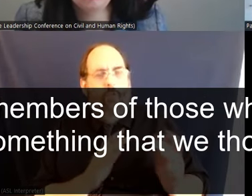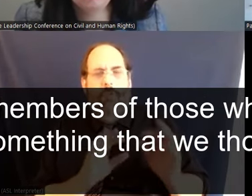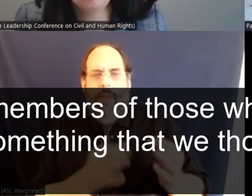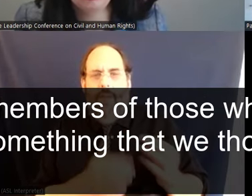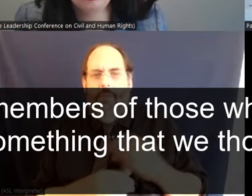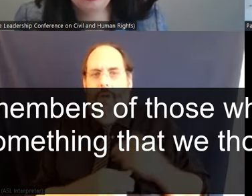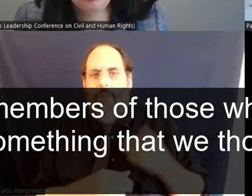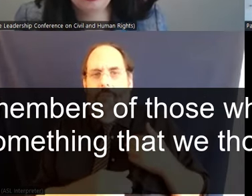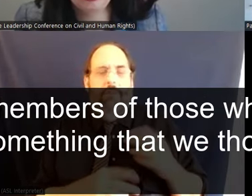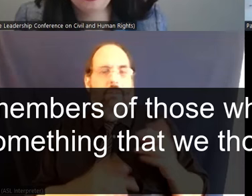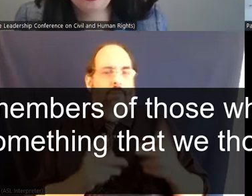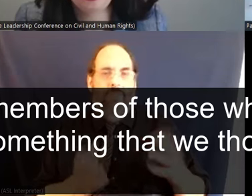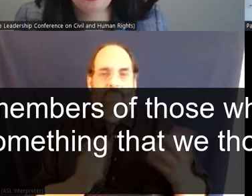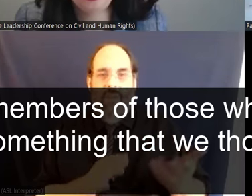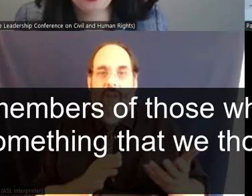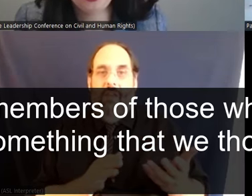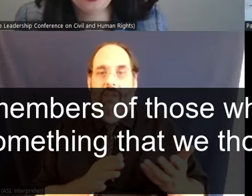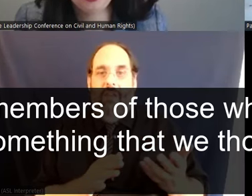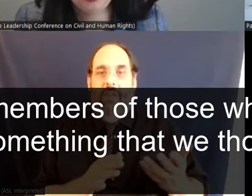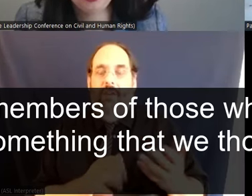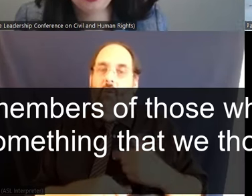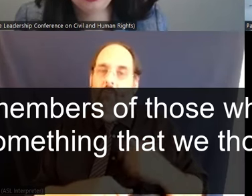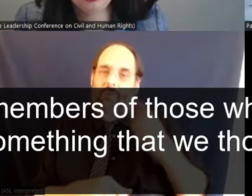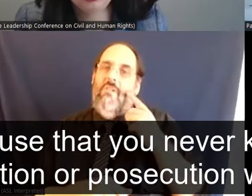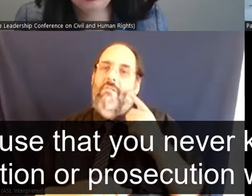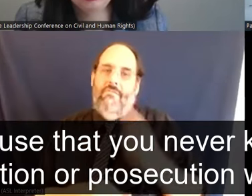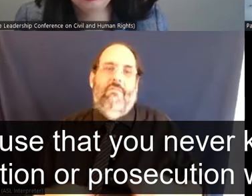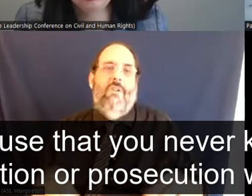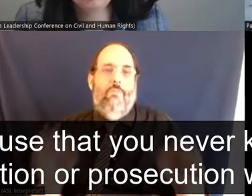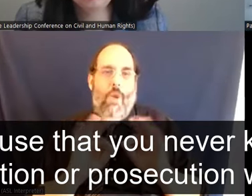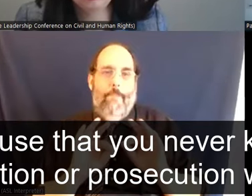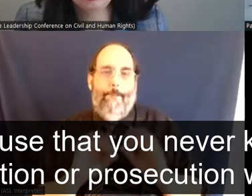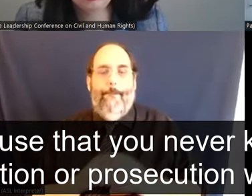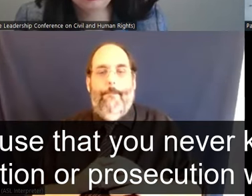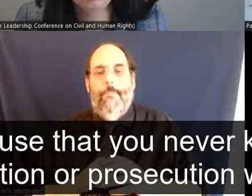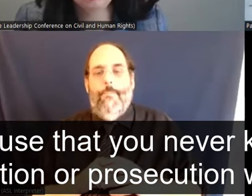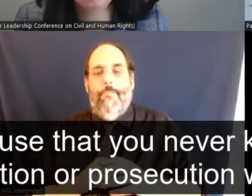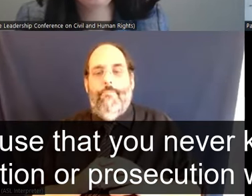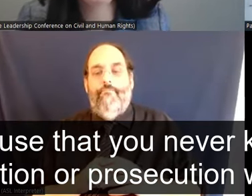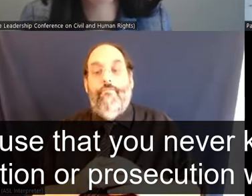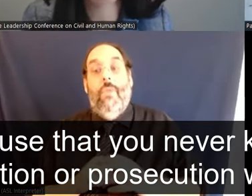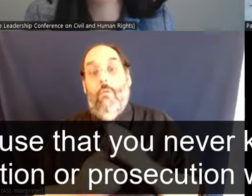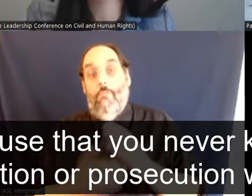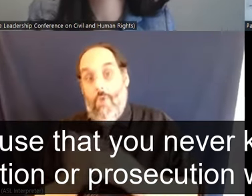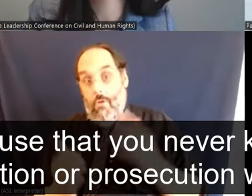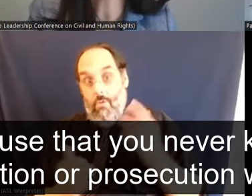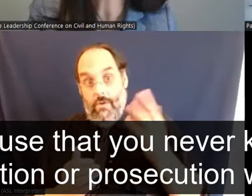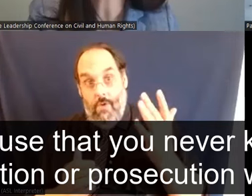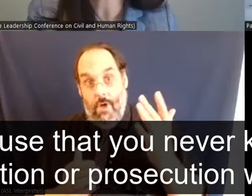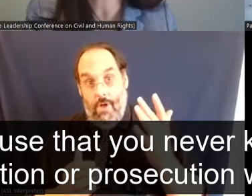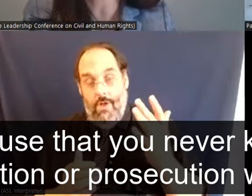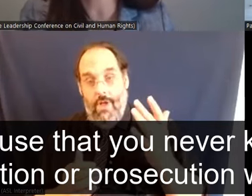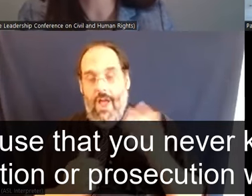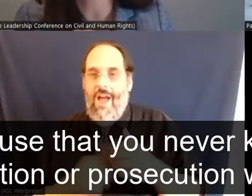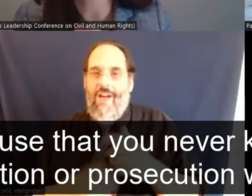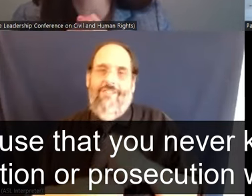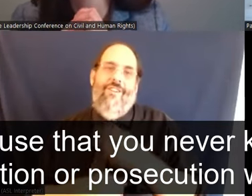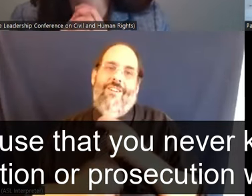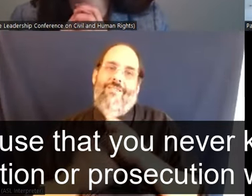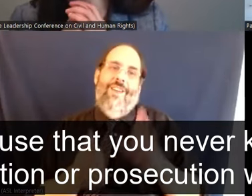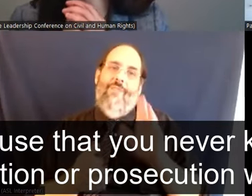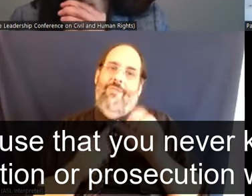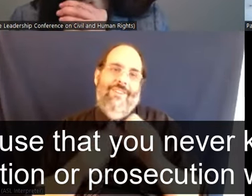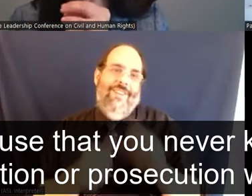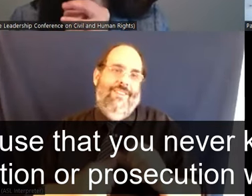members of those who lost their lives was something that we thought was very important. In part because you never know how long an investigation